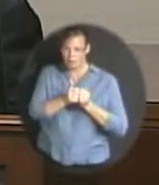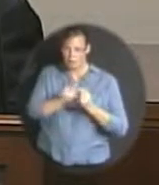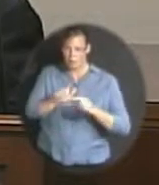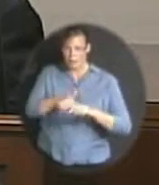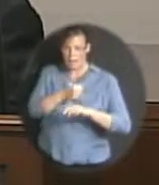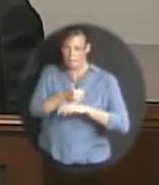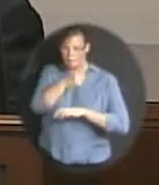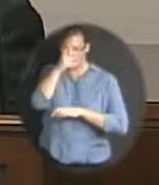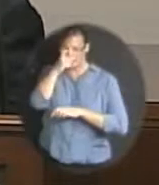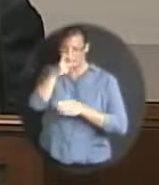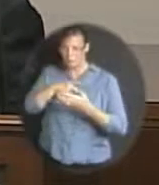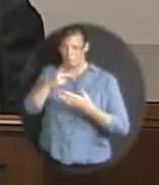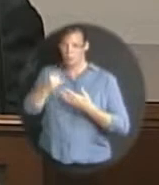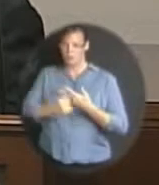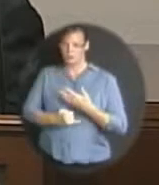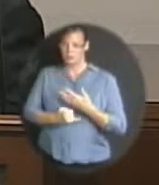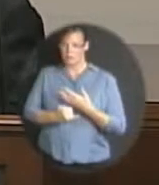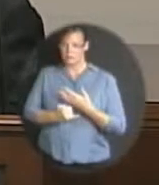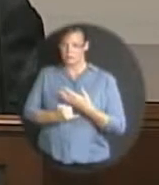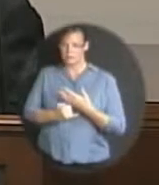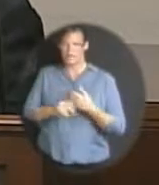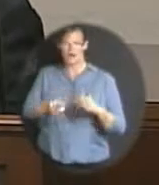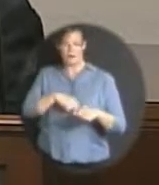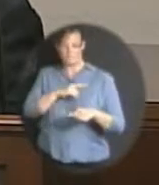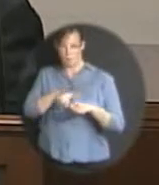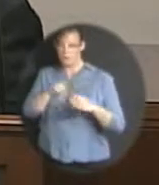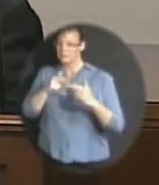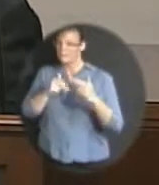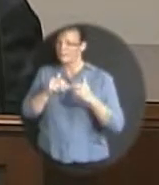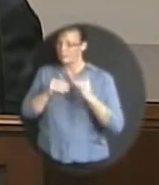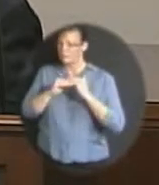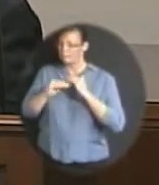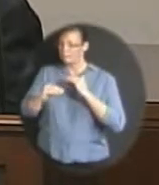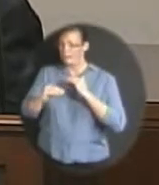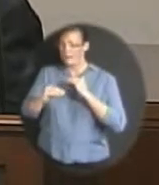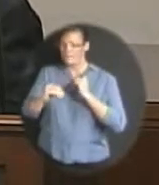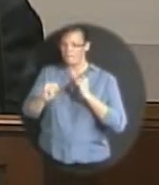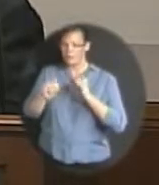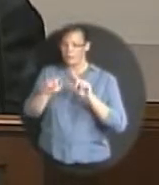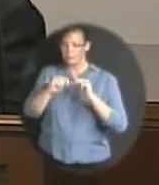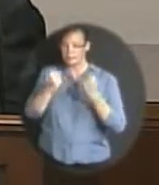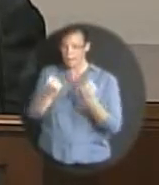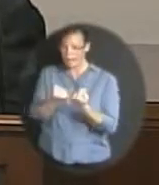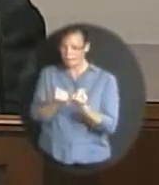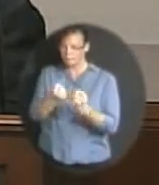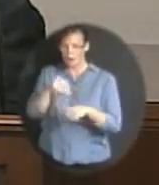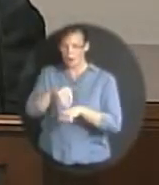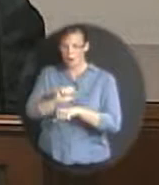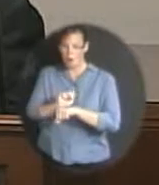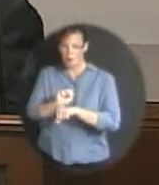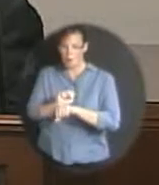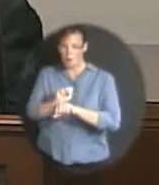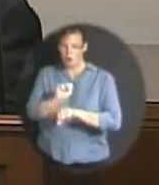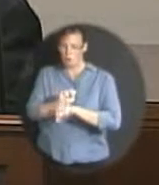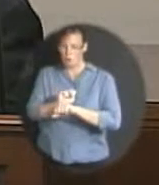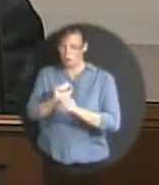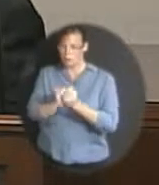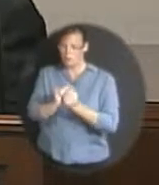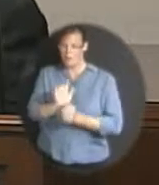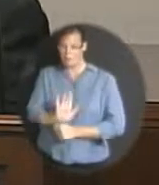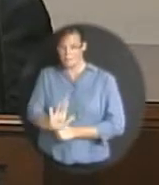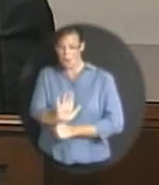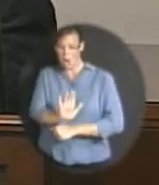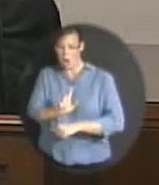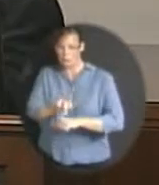implement summer projects. Of course, building level teams are at work working with their